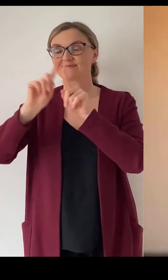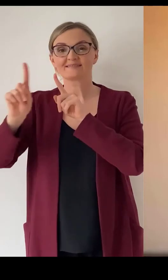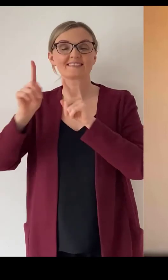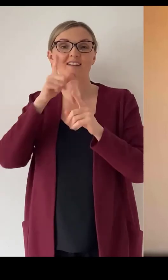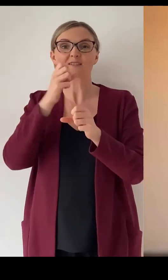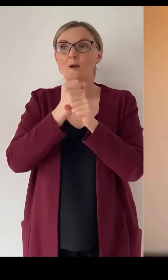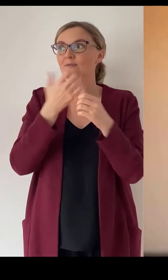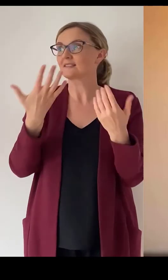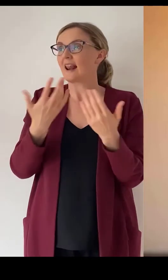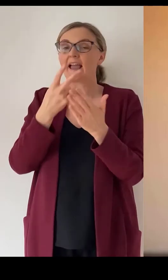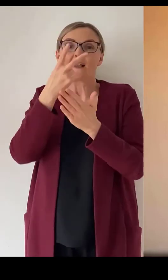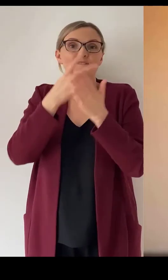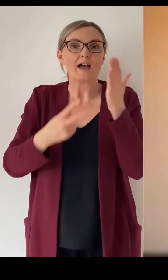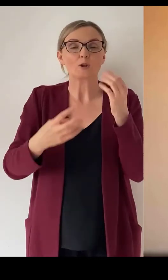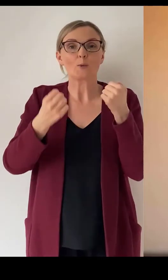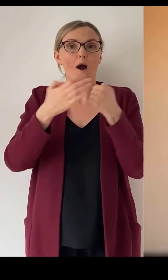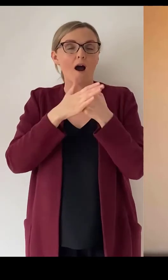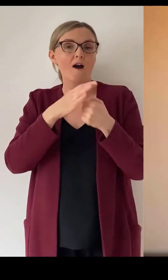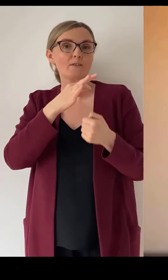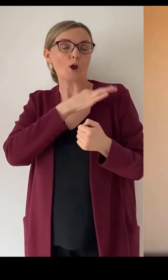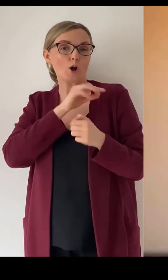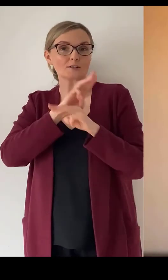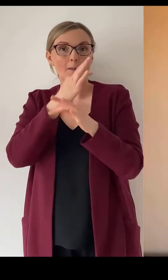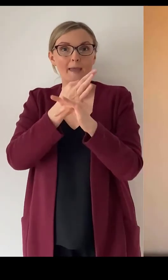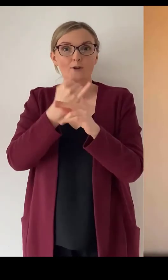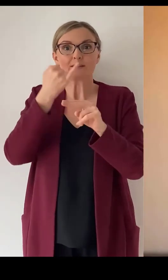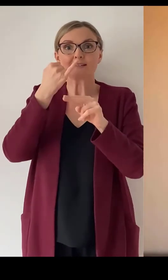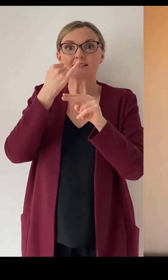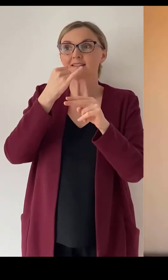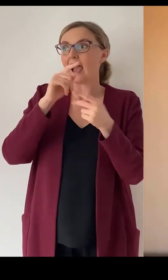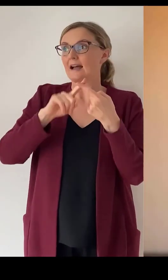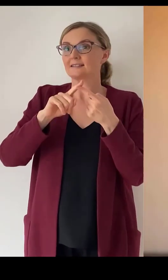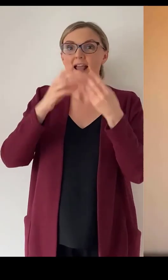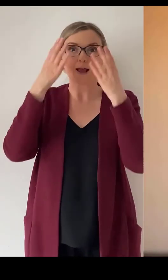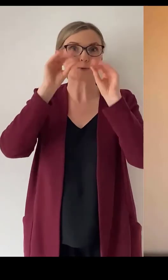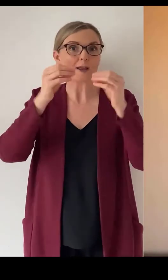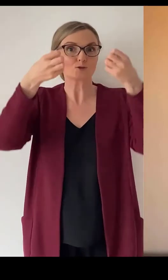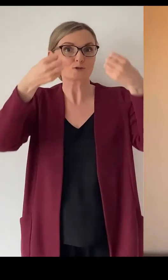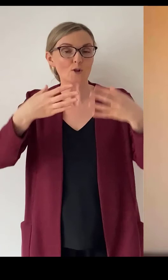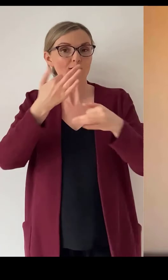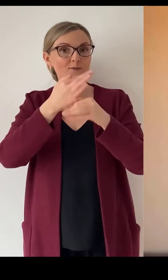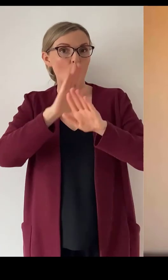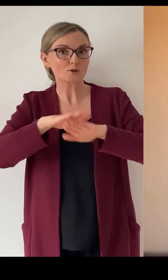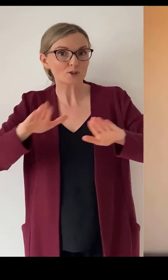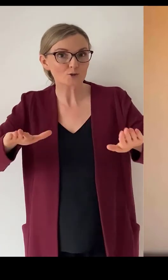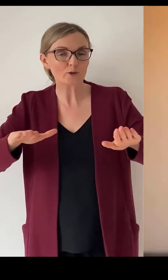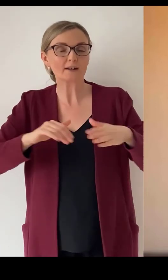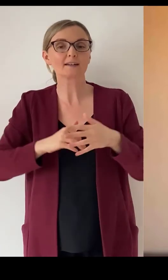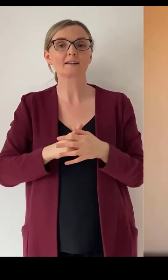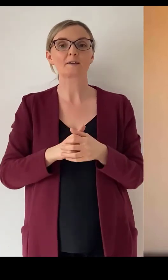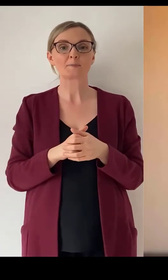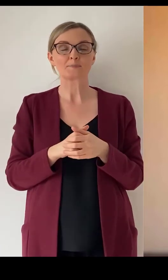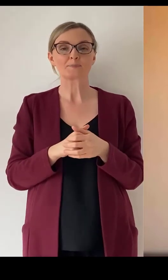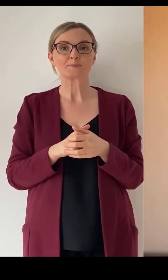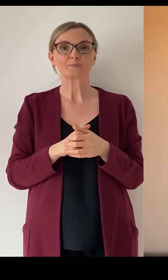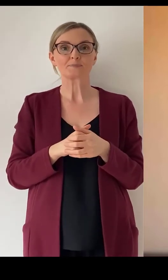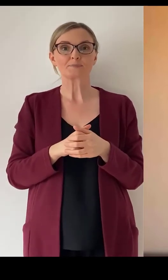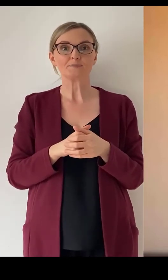of the parenting, good parenting in educational outcomes of children, and